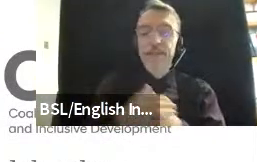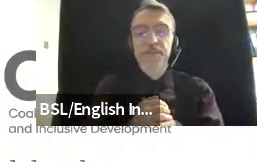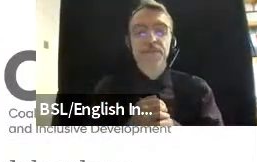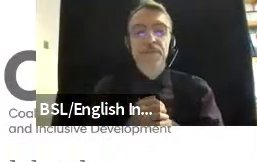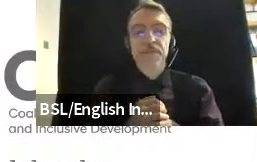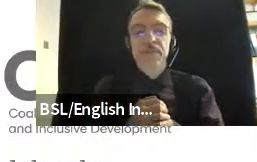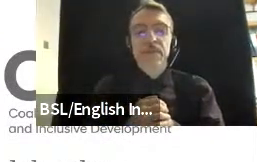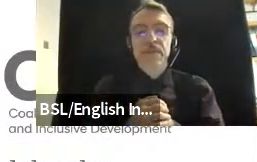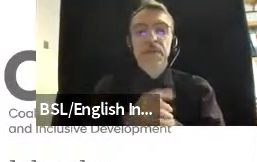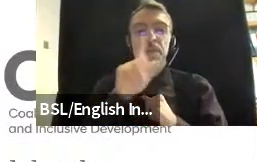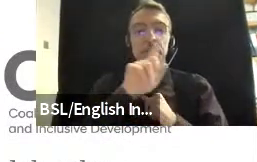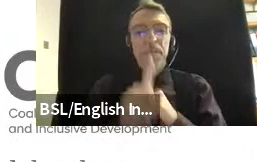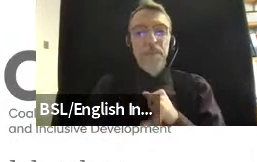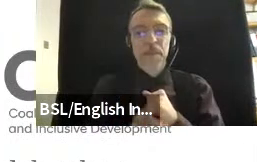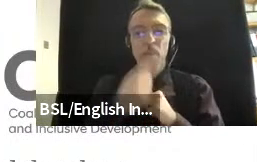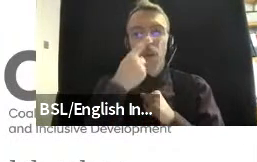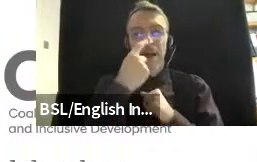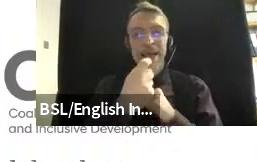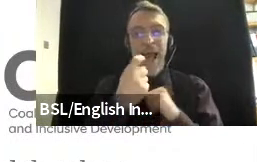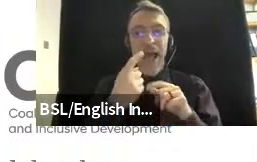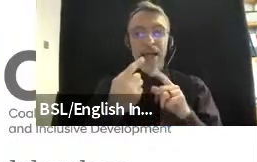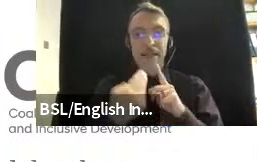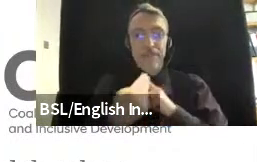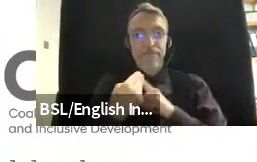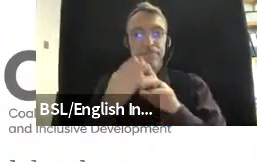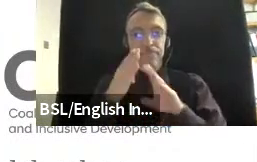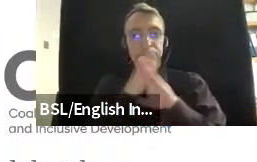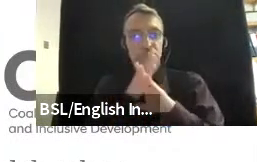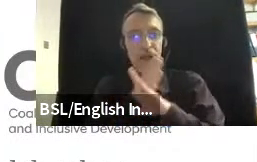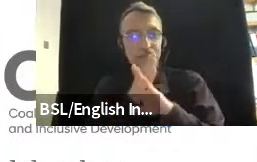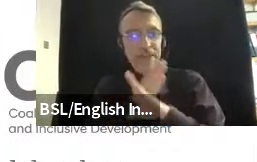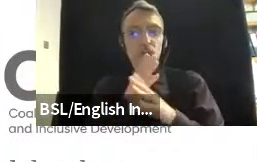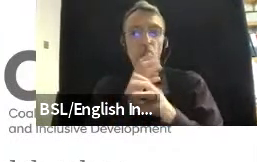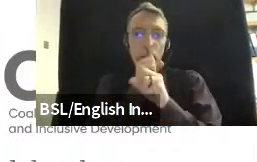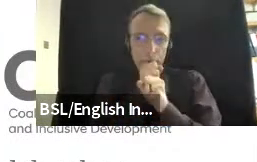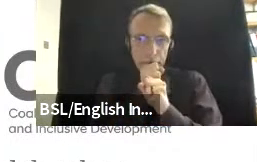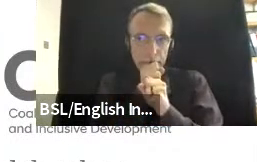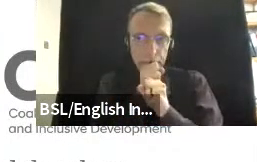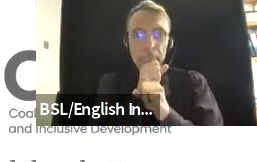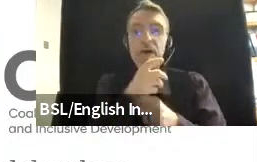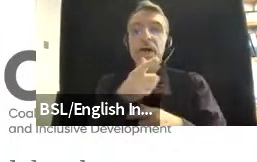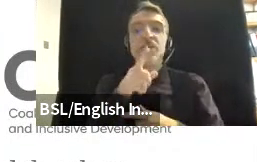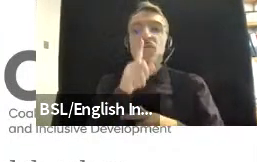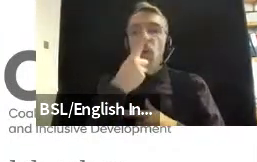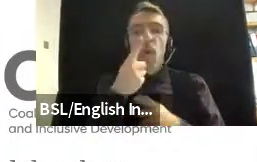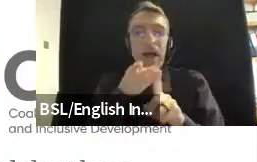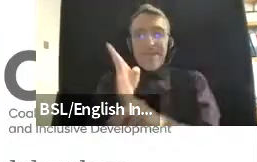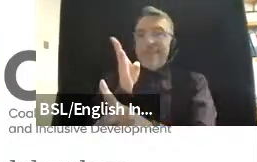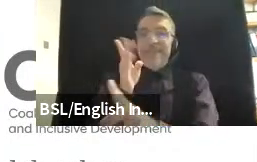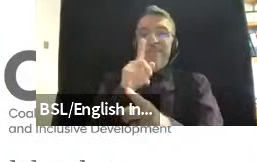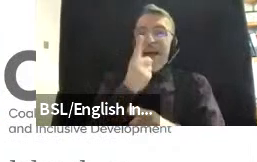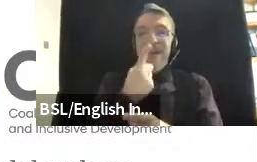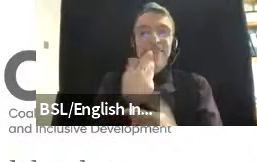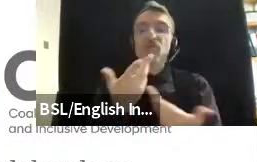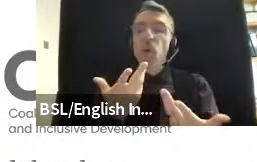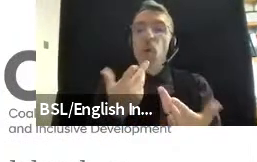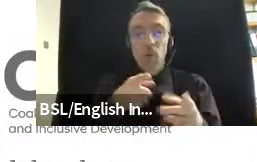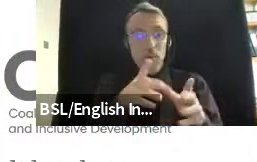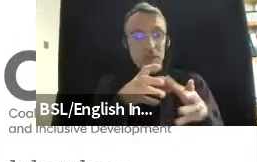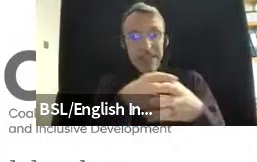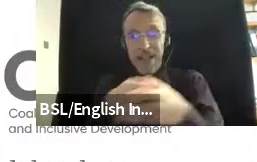people sometimes can keep their identities private or secret, making it harder to identify and potentially target disadvantaged